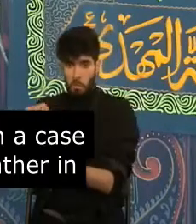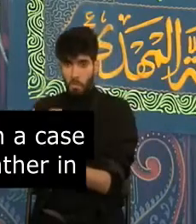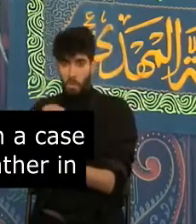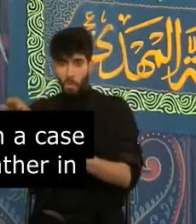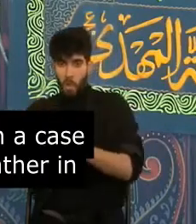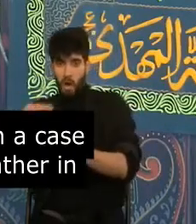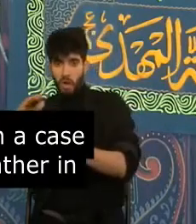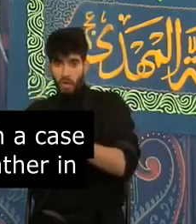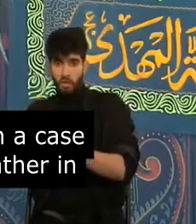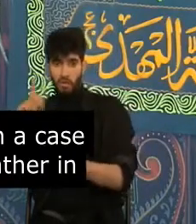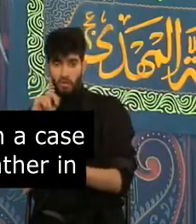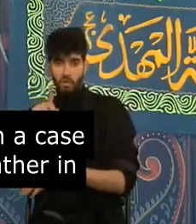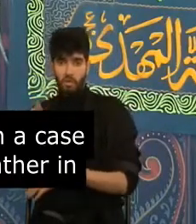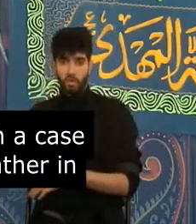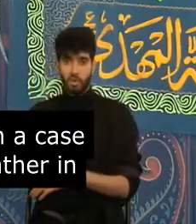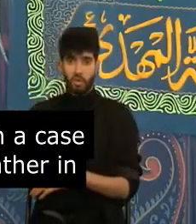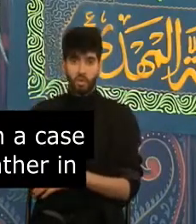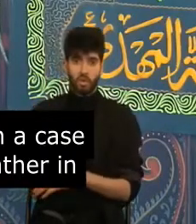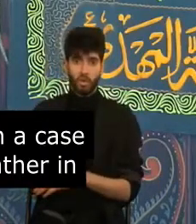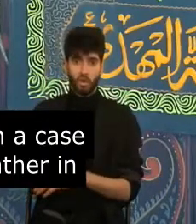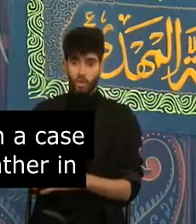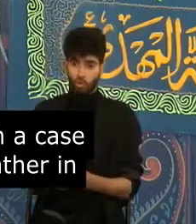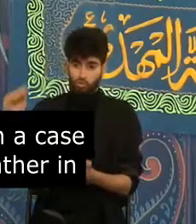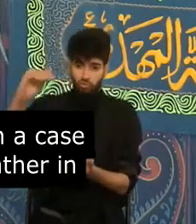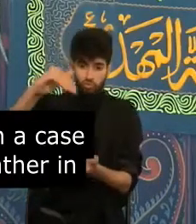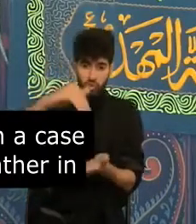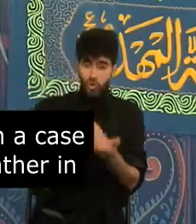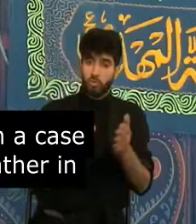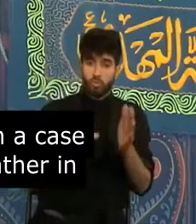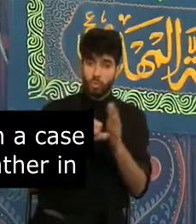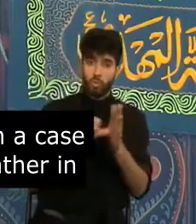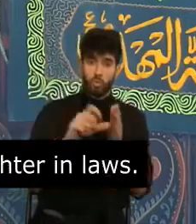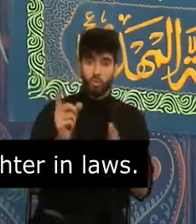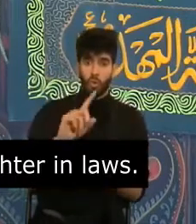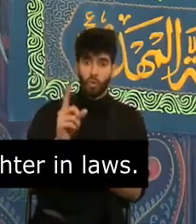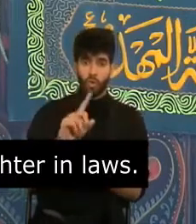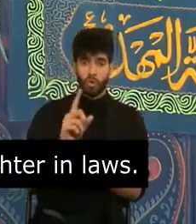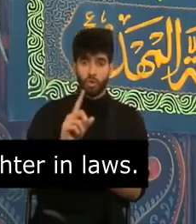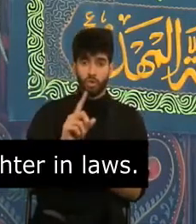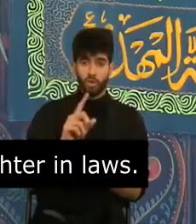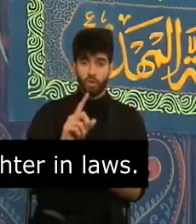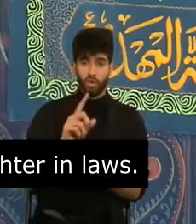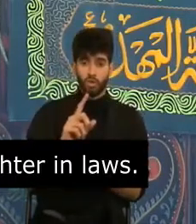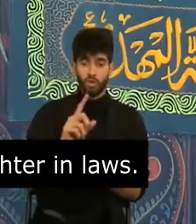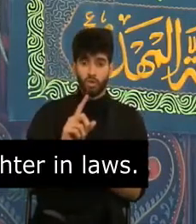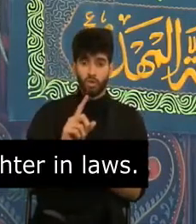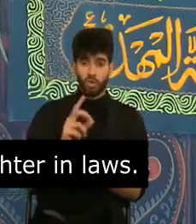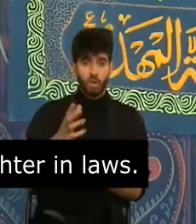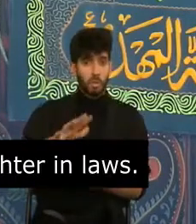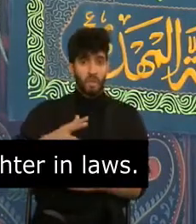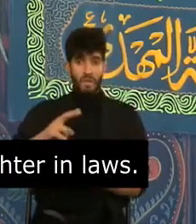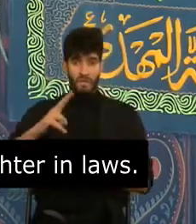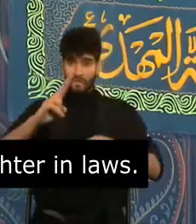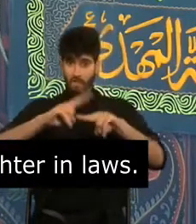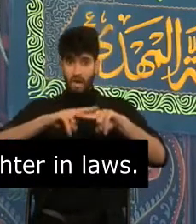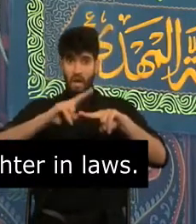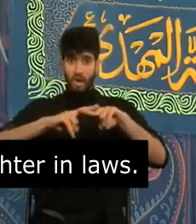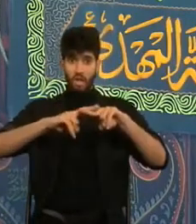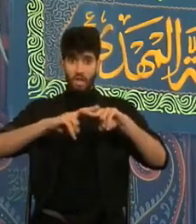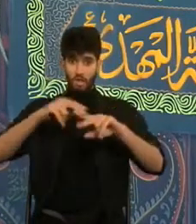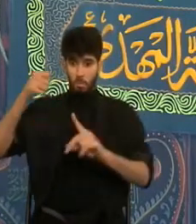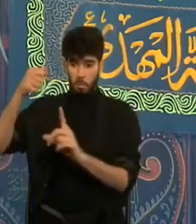In fact, it's now reached such a case in our communities where father-in-laws are beating up on their